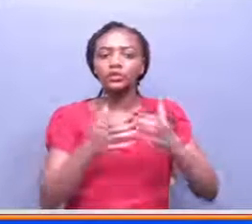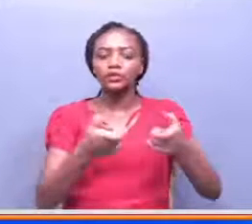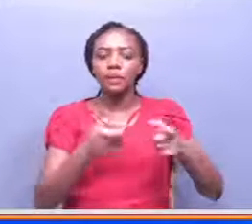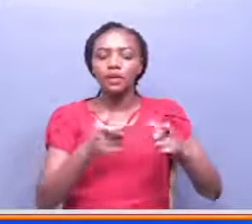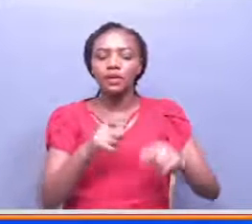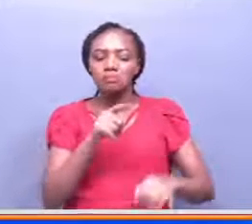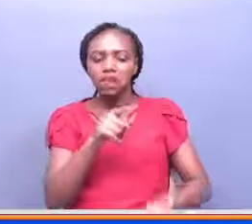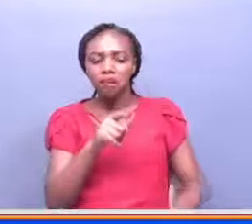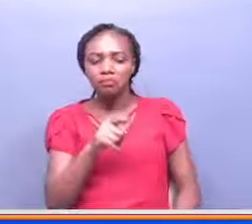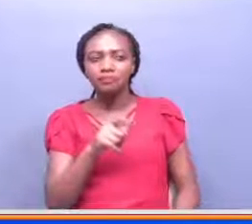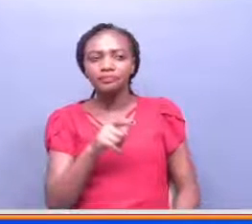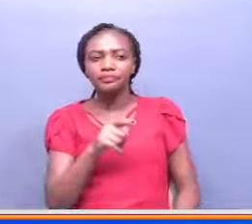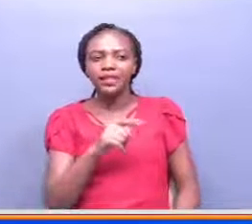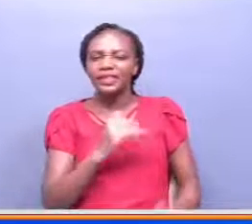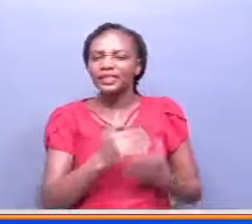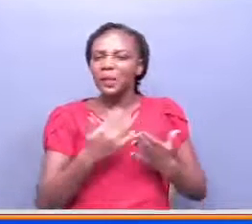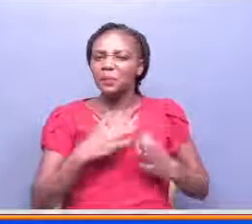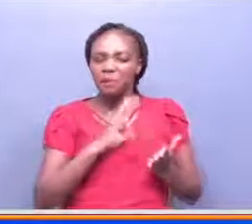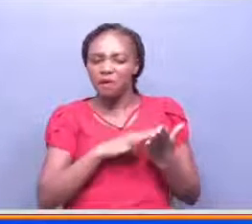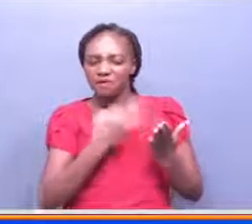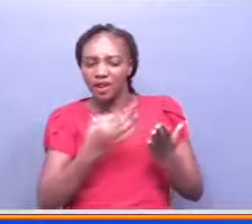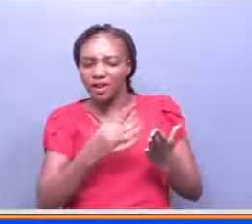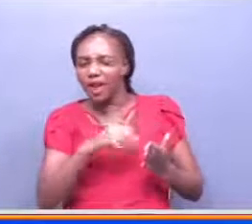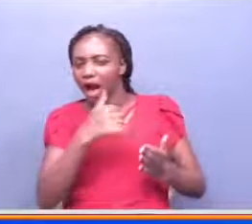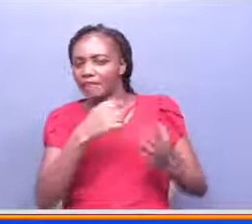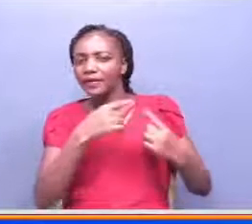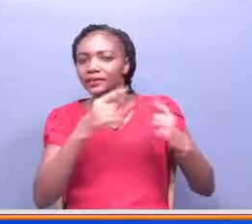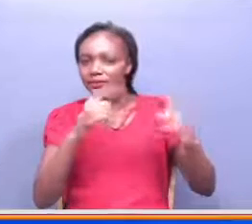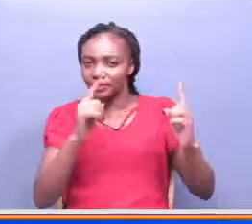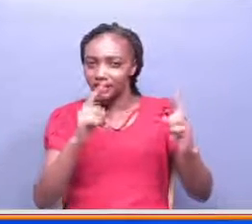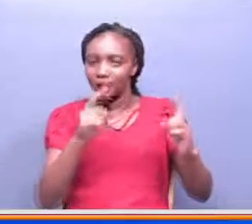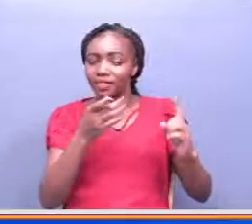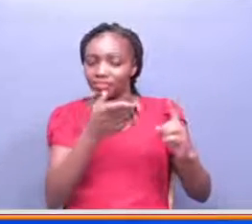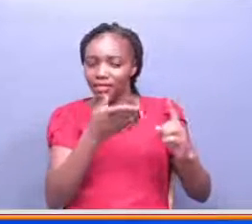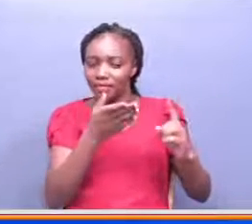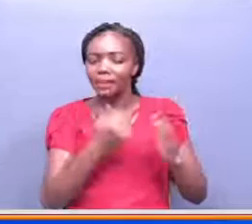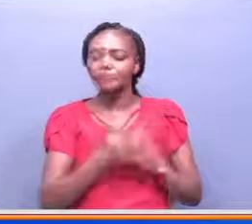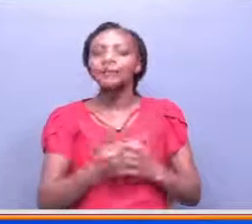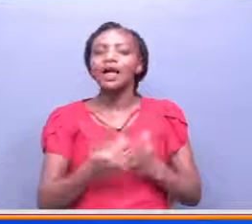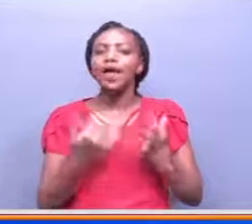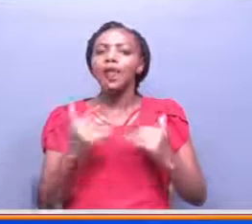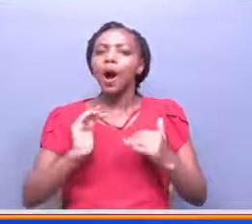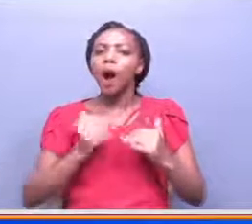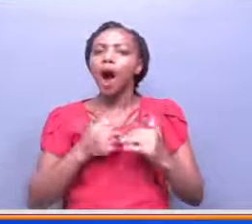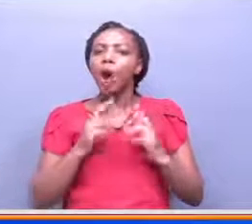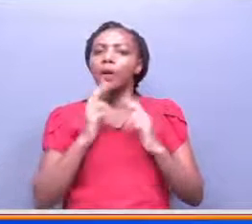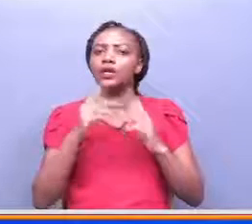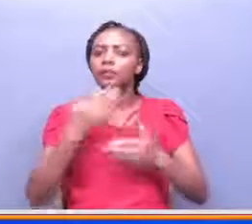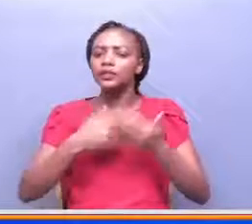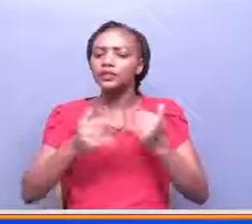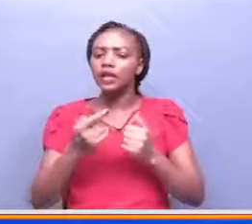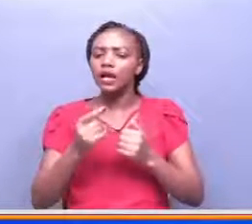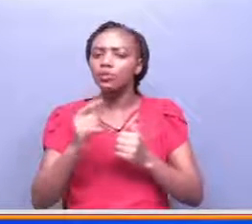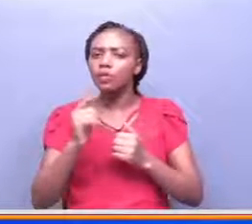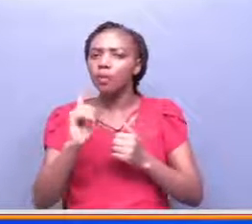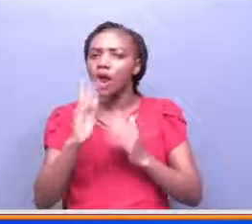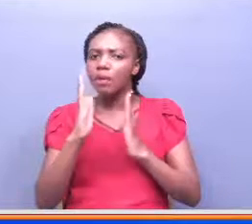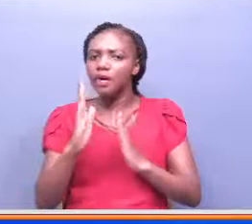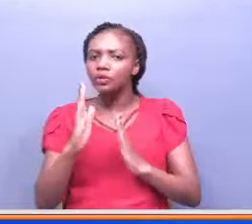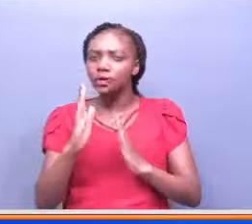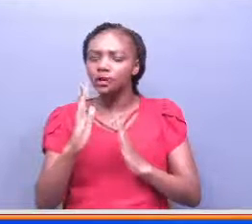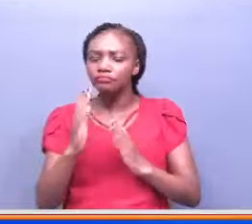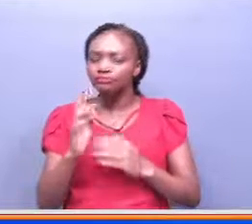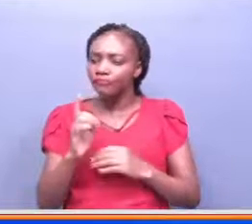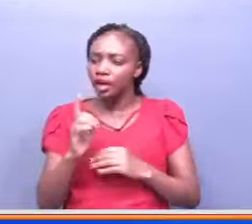some people, however, and has fated others in equal measure. Chapter Boy 8 interacts with one, Osumo Brad, a